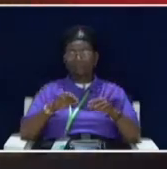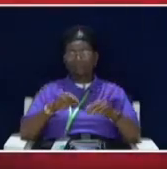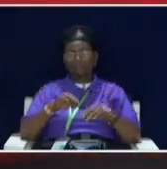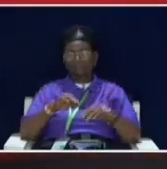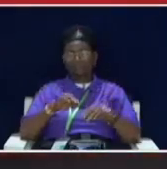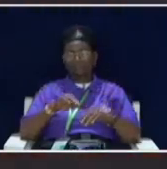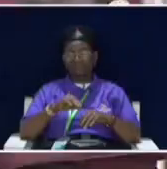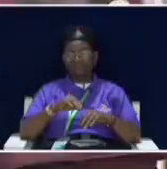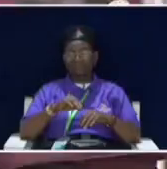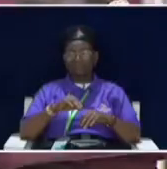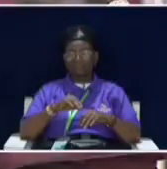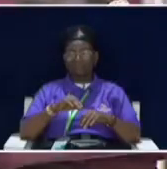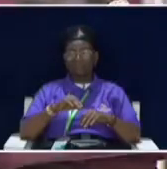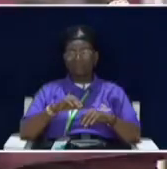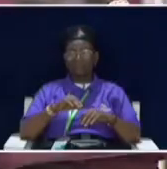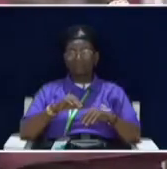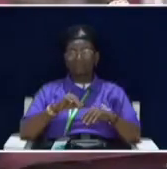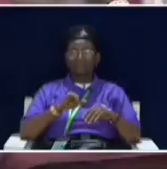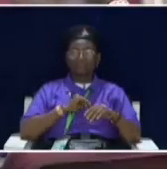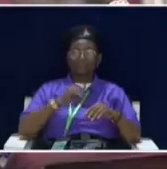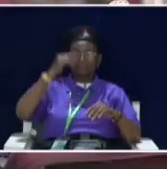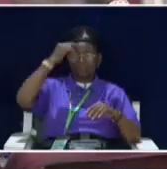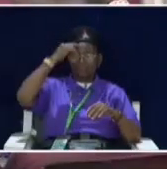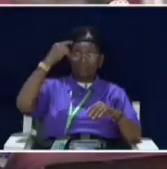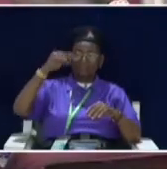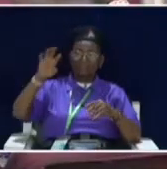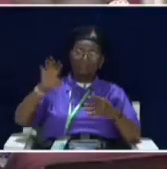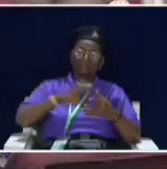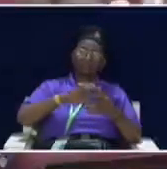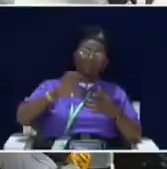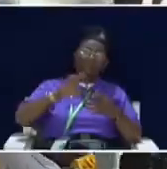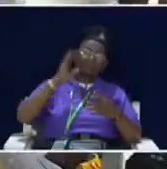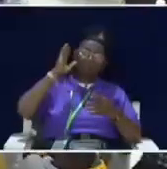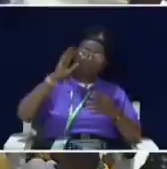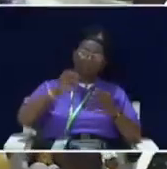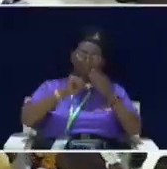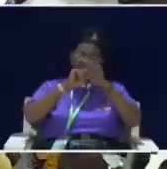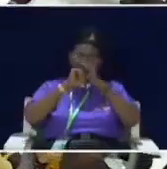think the choir will worship God.